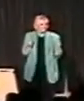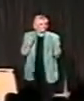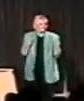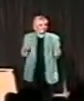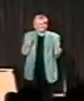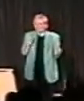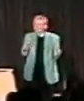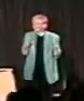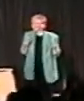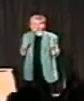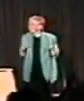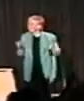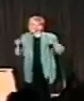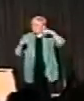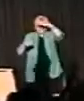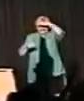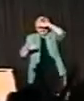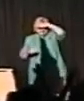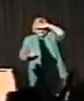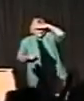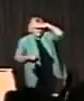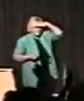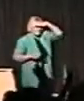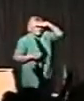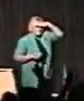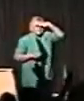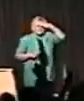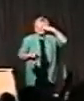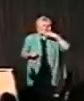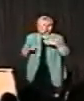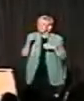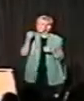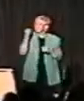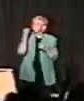get the whole thing going head to toe. Full body.